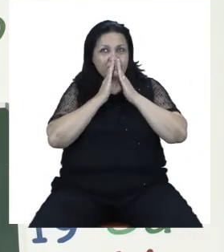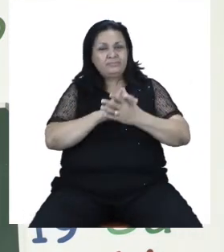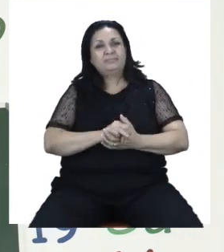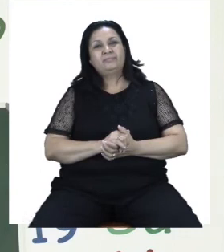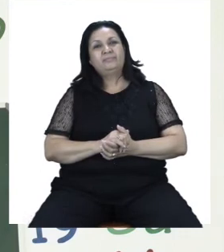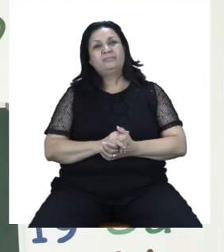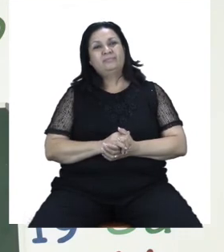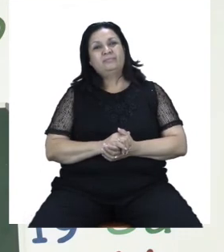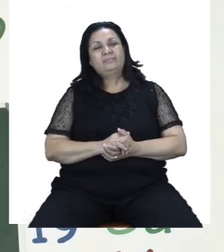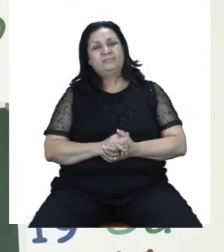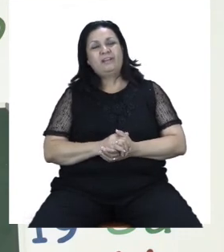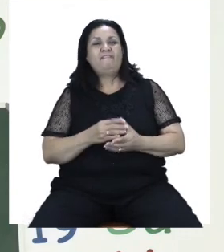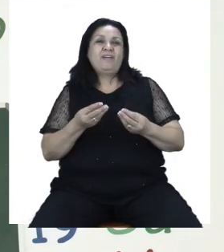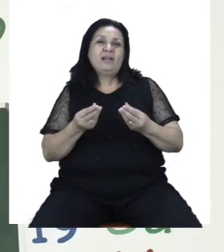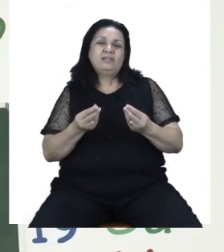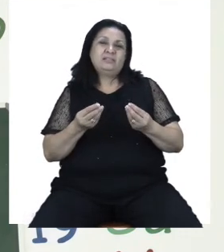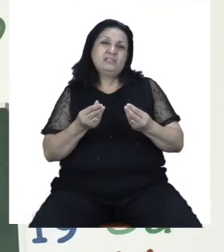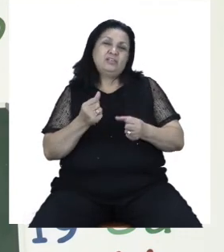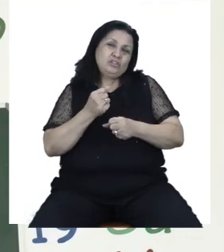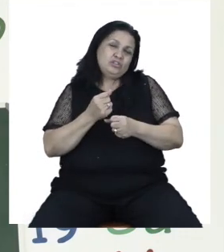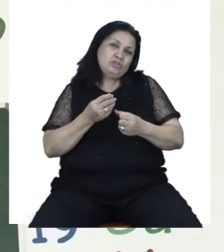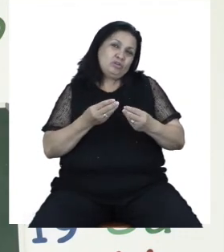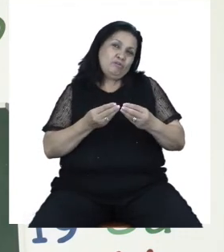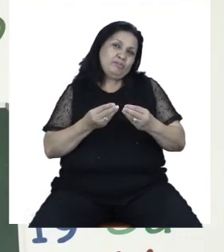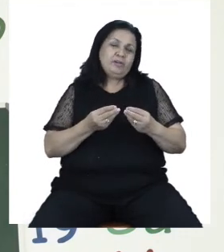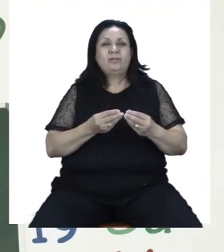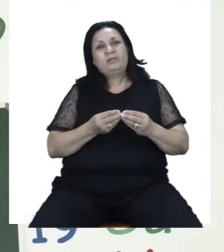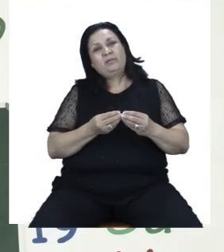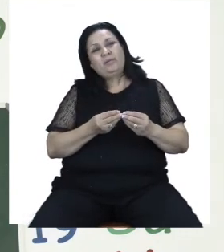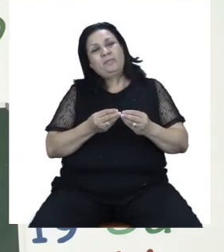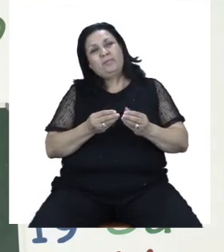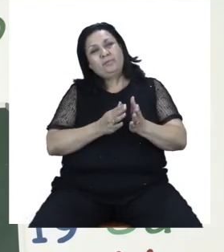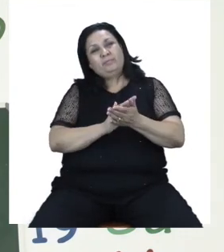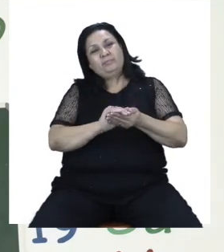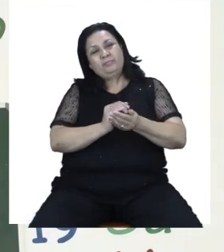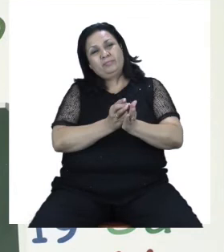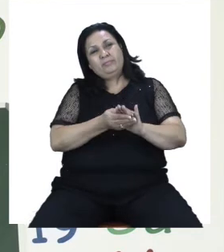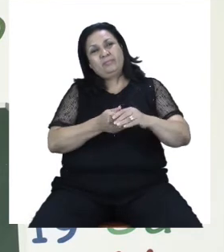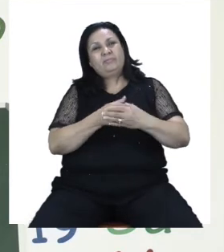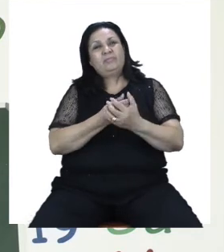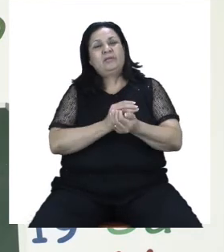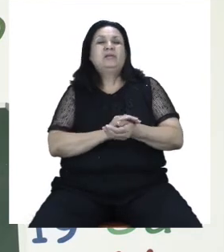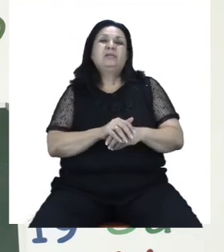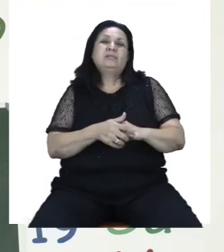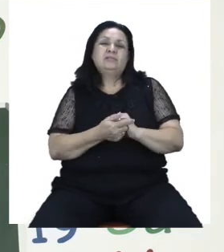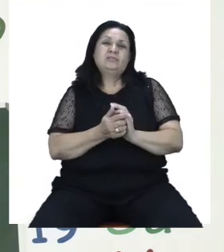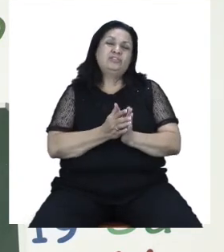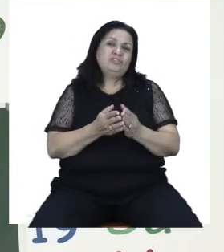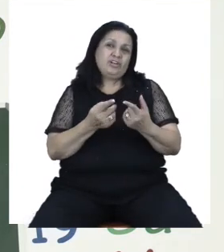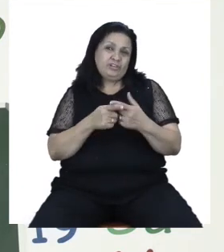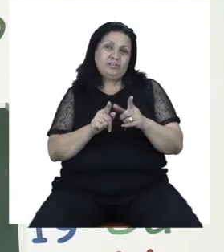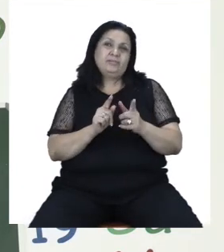it feels soft. And when I scrunch it up, it does change shape a bit.